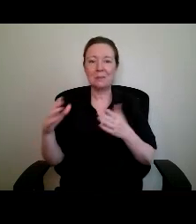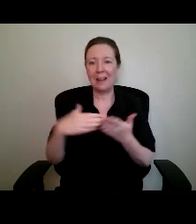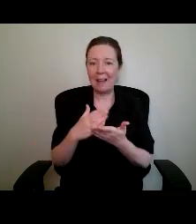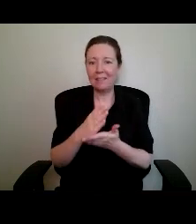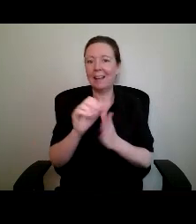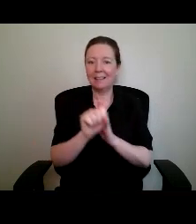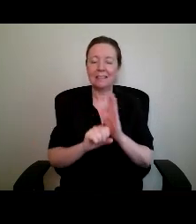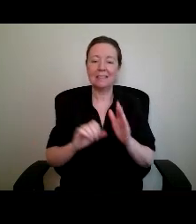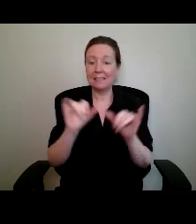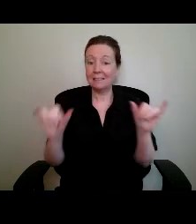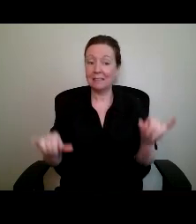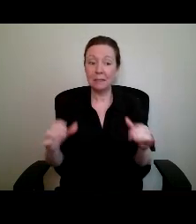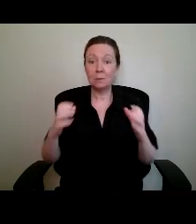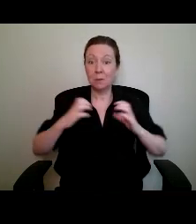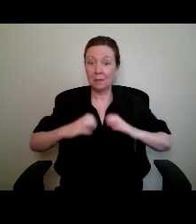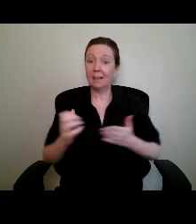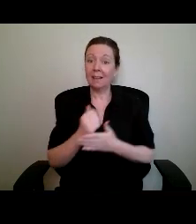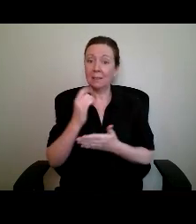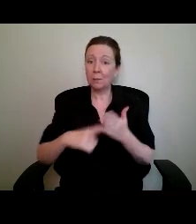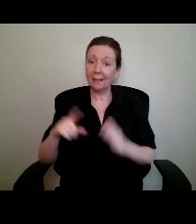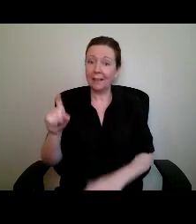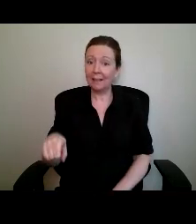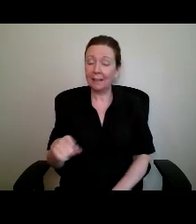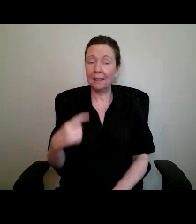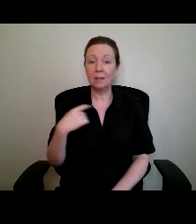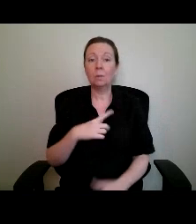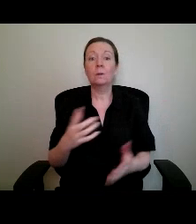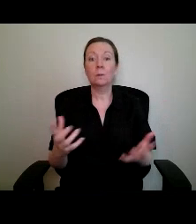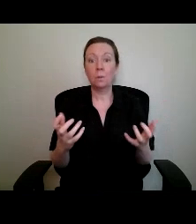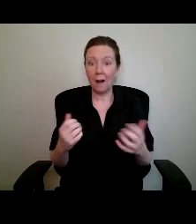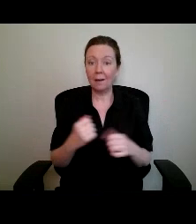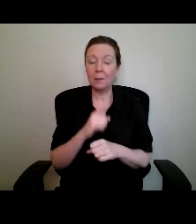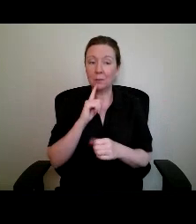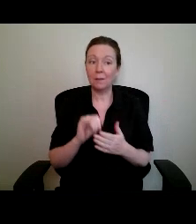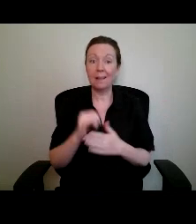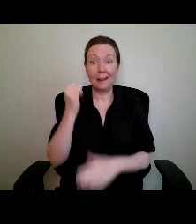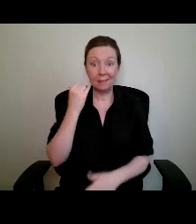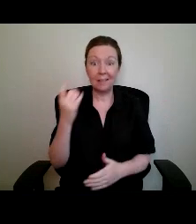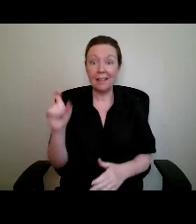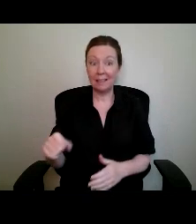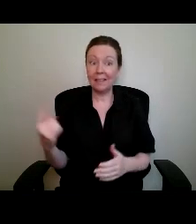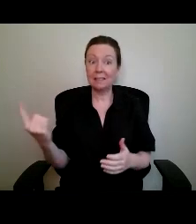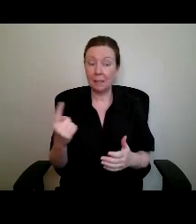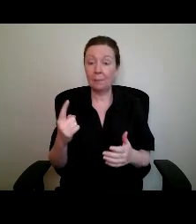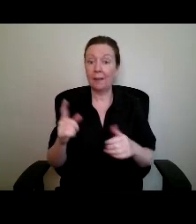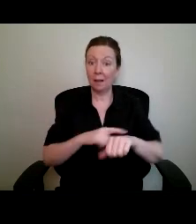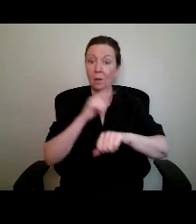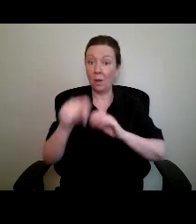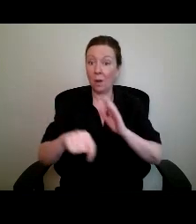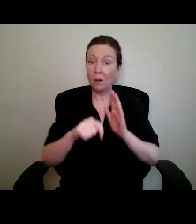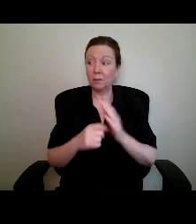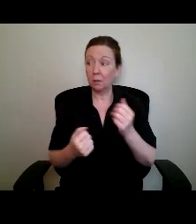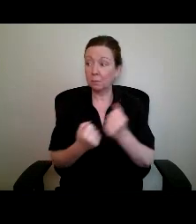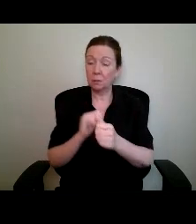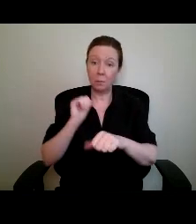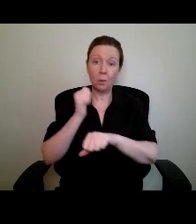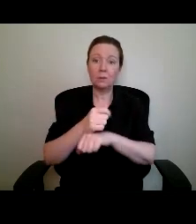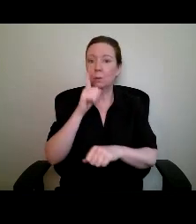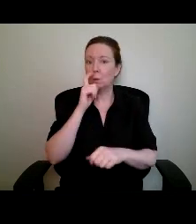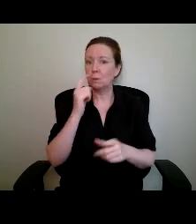that the customer gets the support they need. So we want to make sure that if they need those long-term supports, who is the